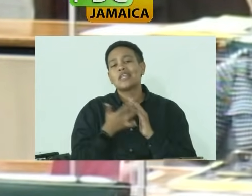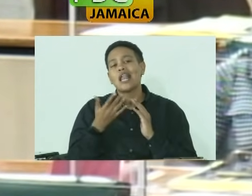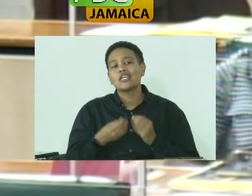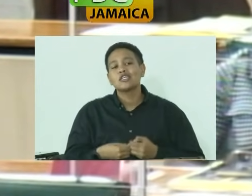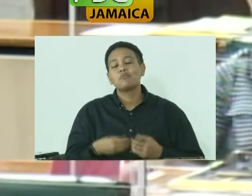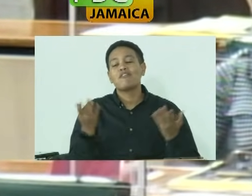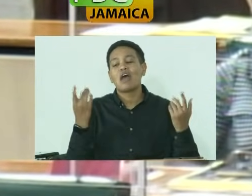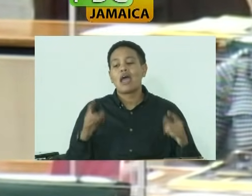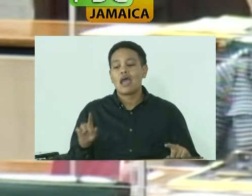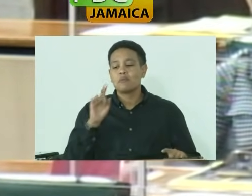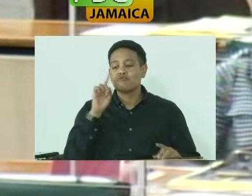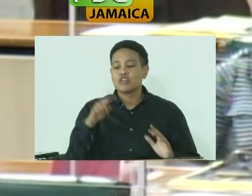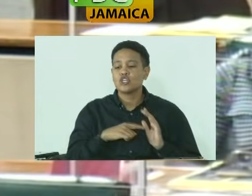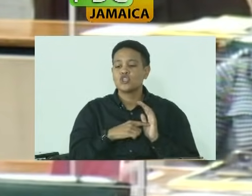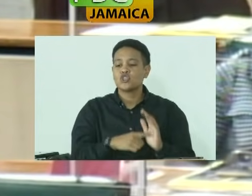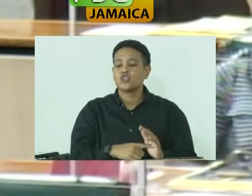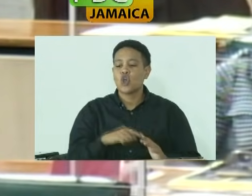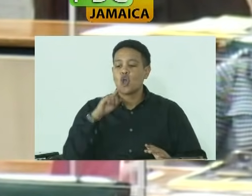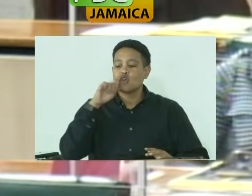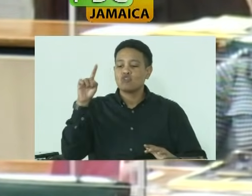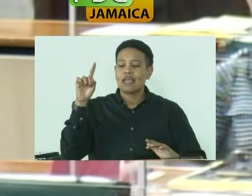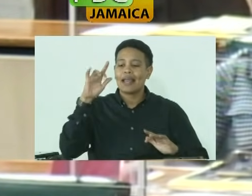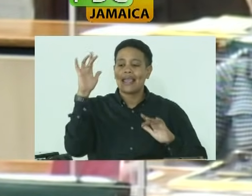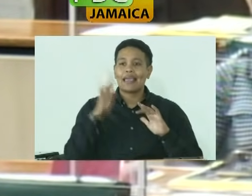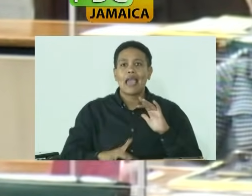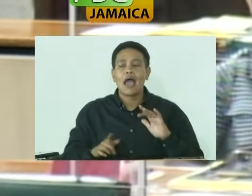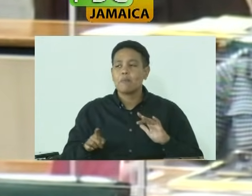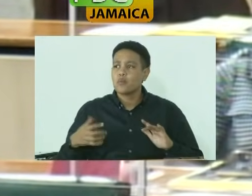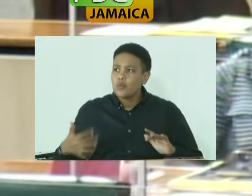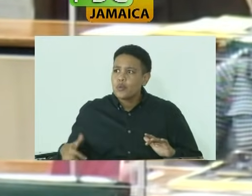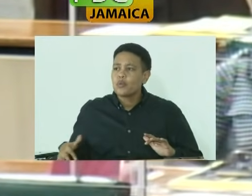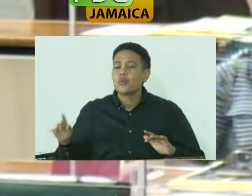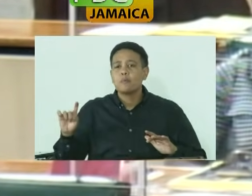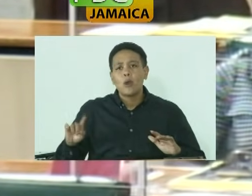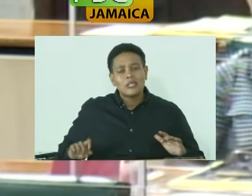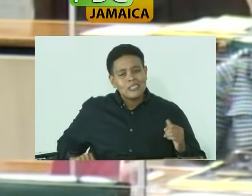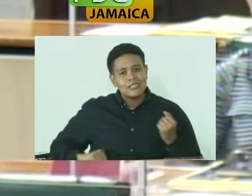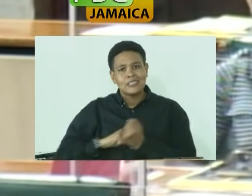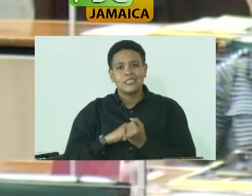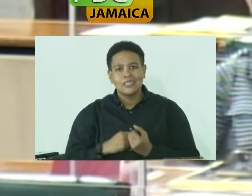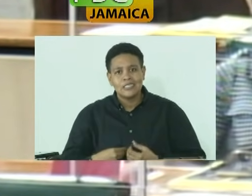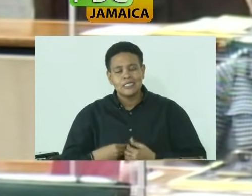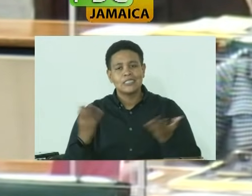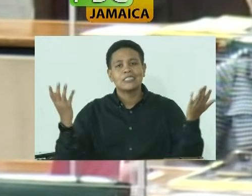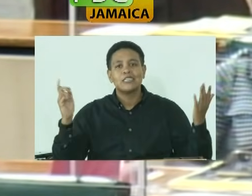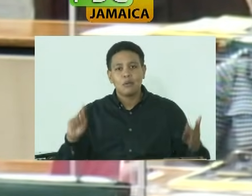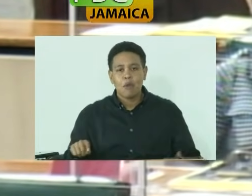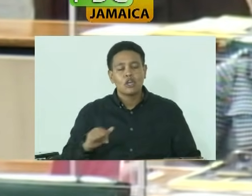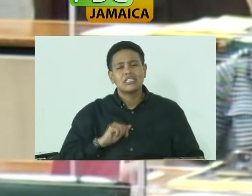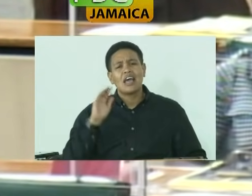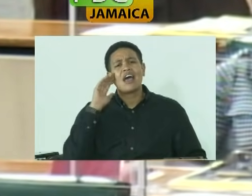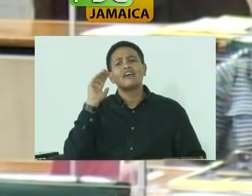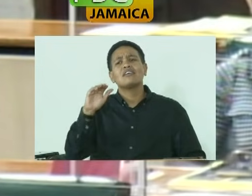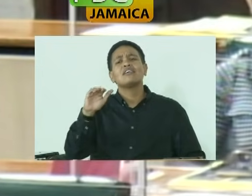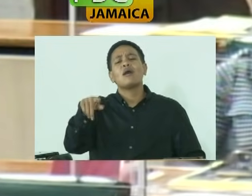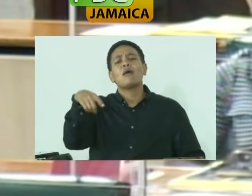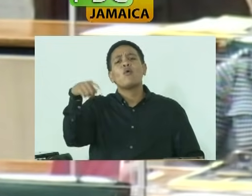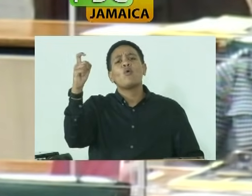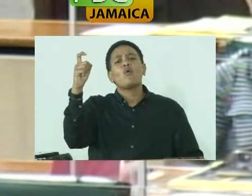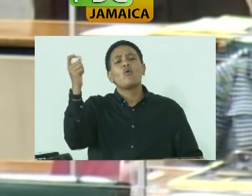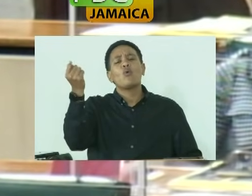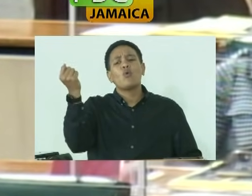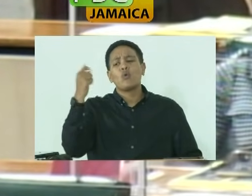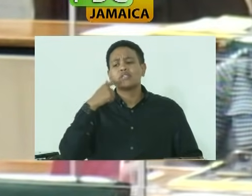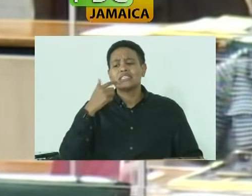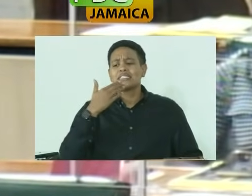has shown that there is a great abyss that must be plugged. Madam Speaker, I pause to say thank you to